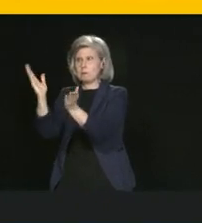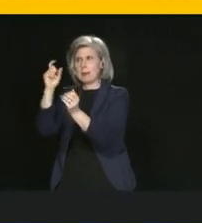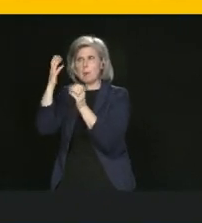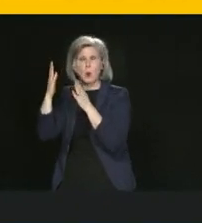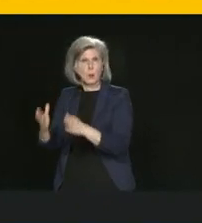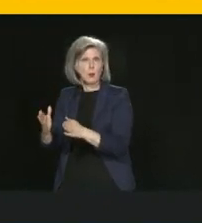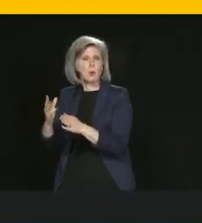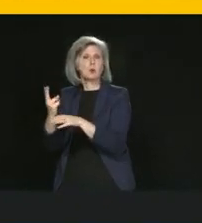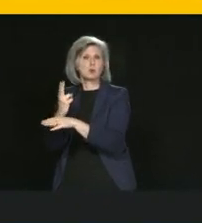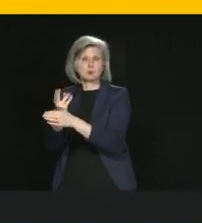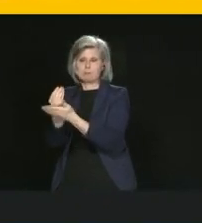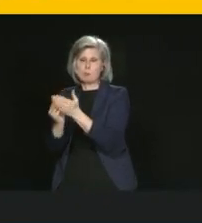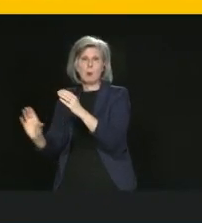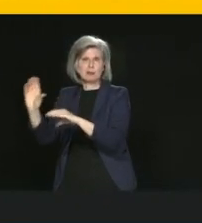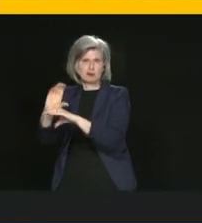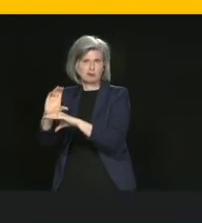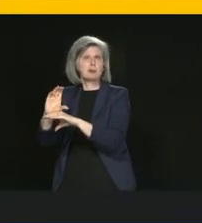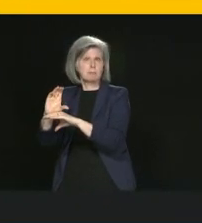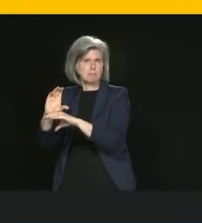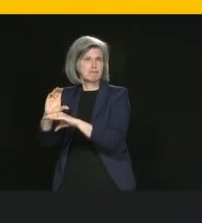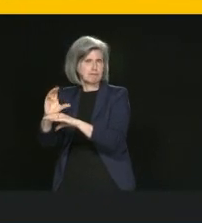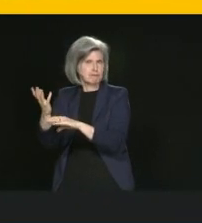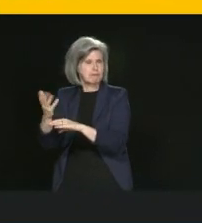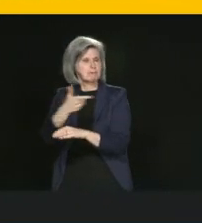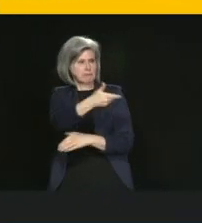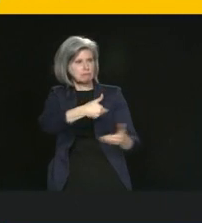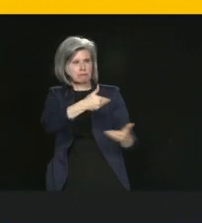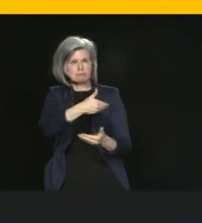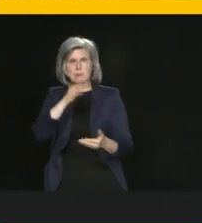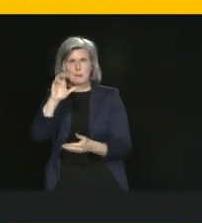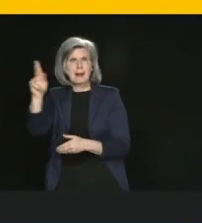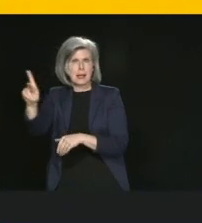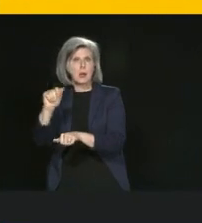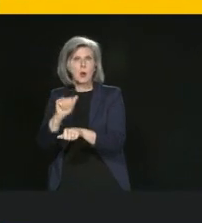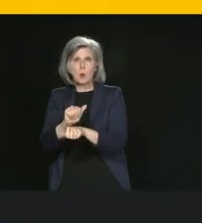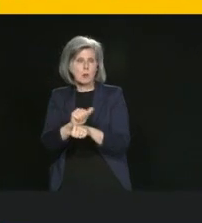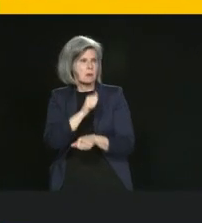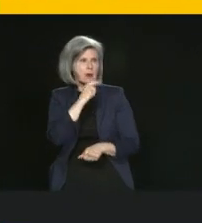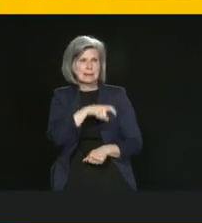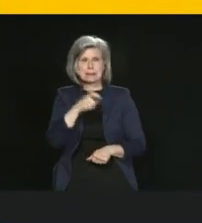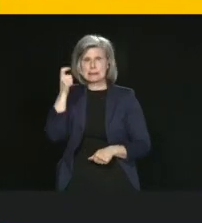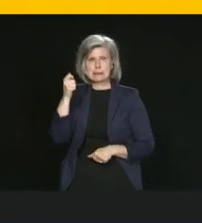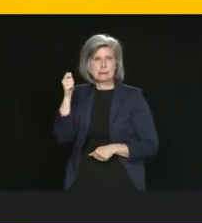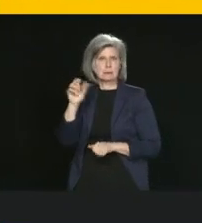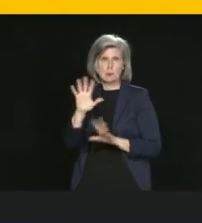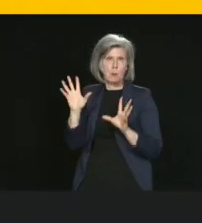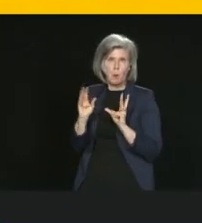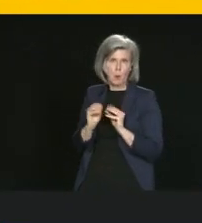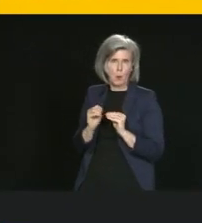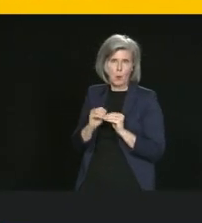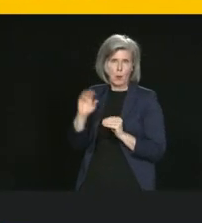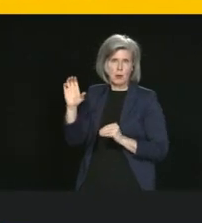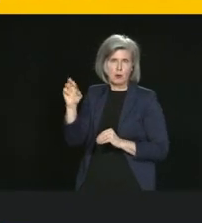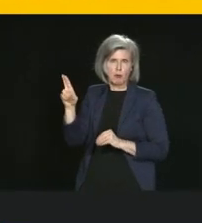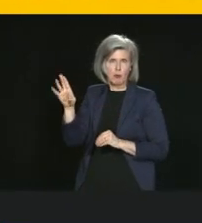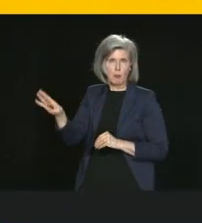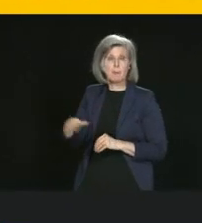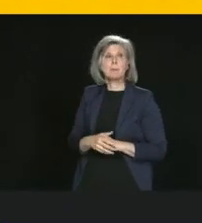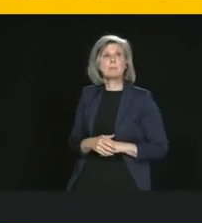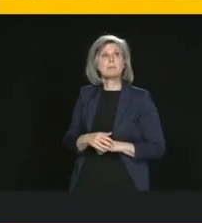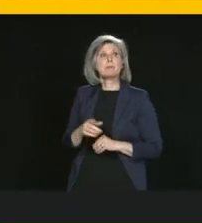Je peux ajouter dans la lutte de langue. Ça, au début du mois de juin, ça a coûté at the start of June, it